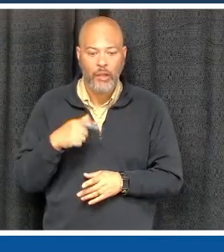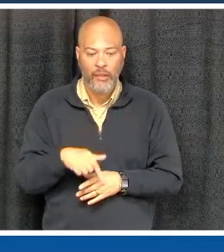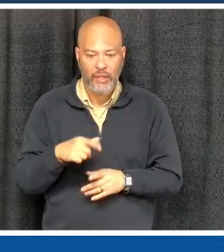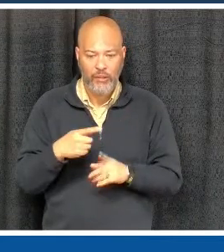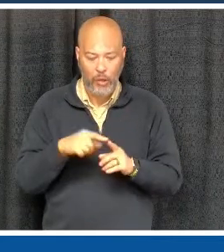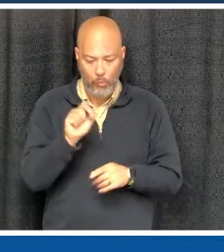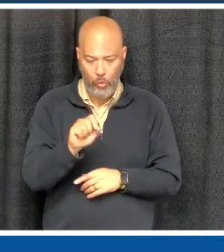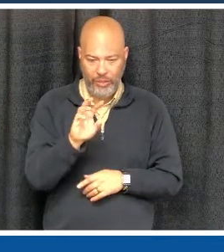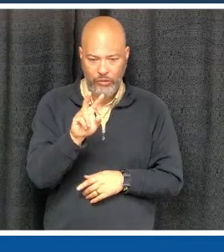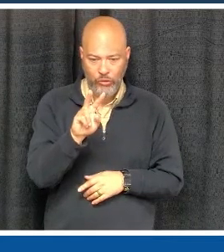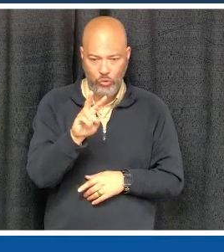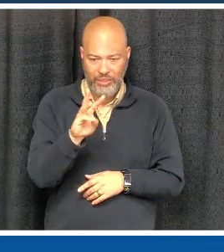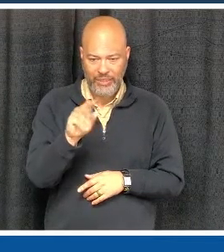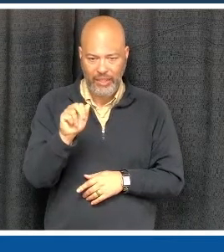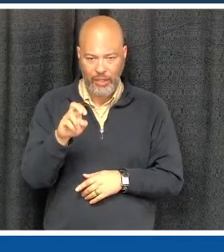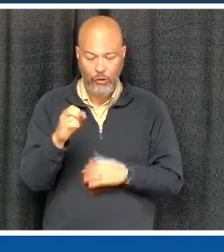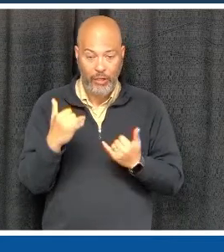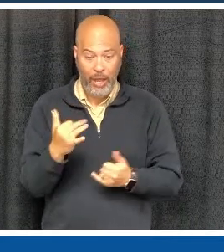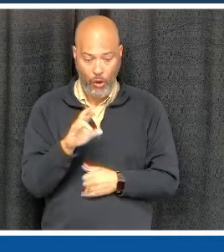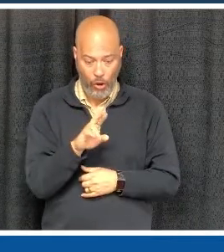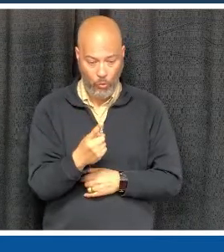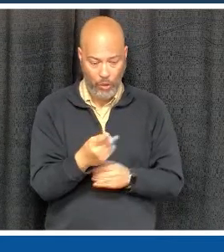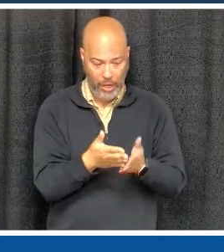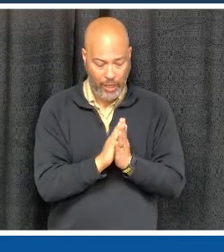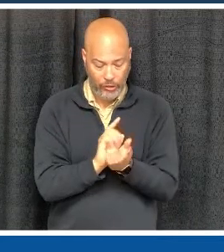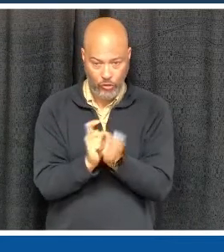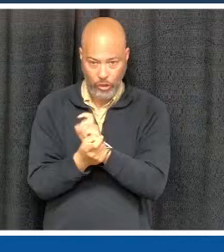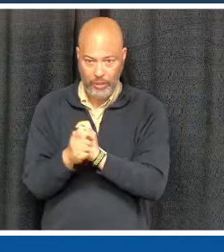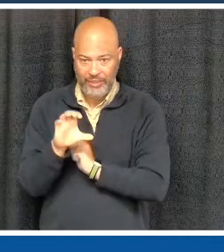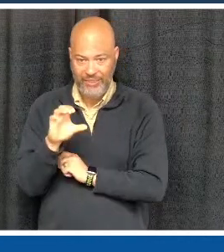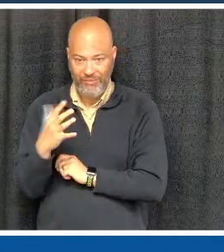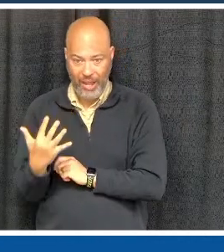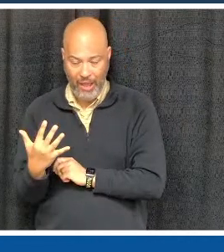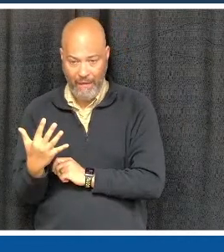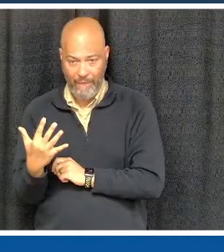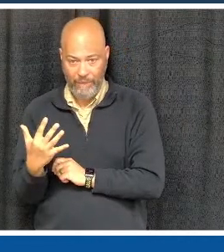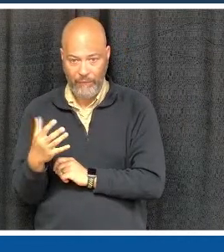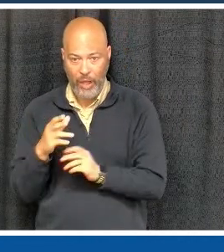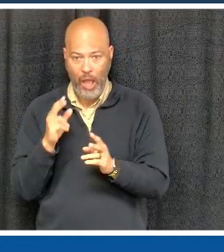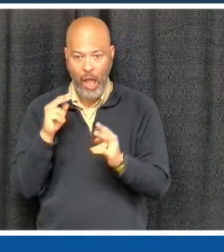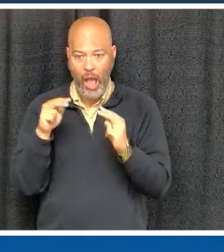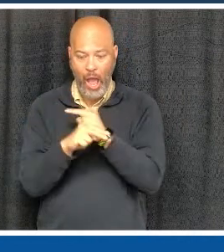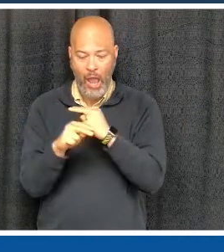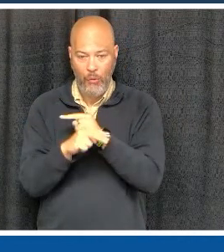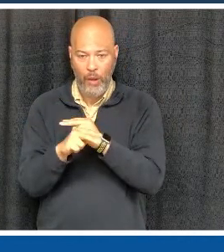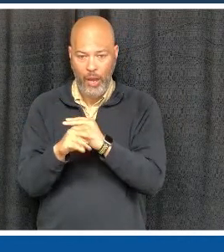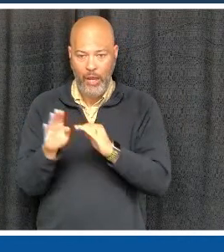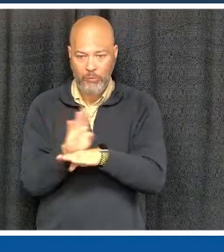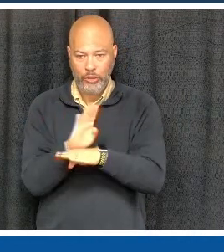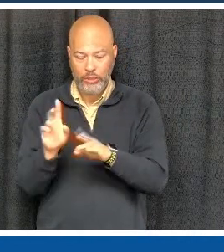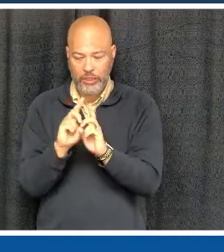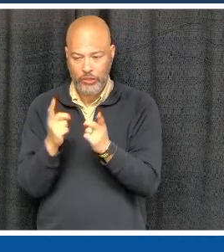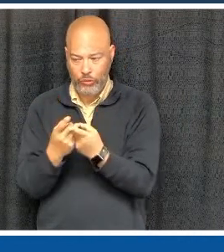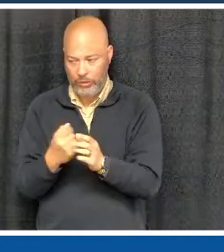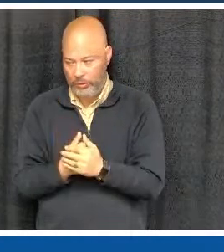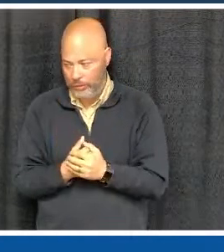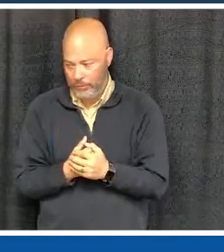0.62 acres, currently zoned R1 and requesting to go to C5, Highway and Arterial Commercial District.